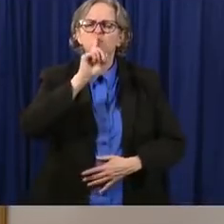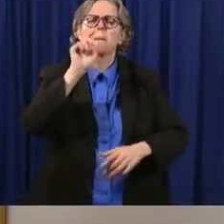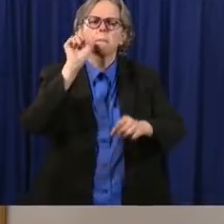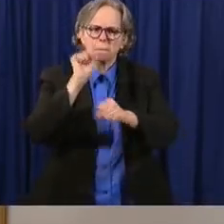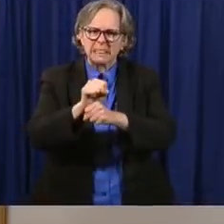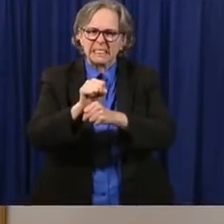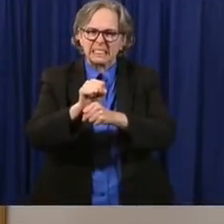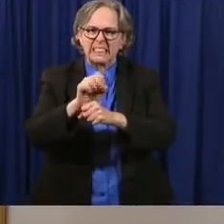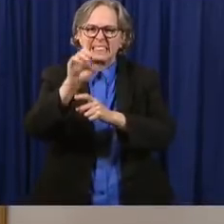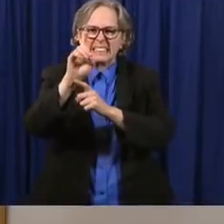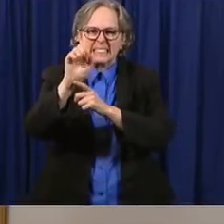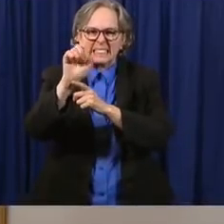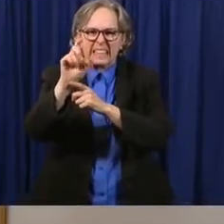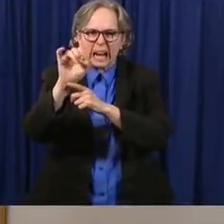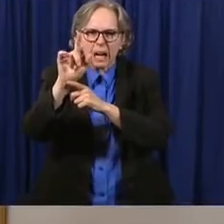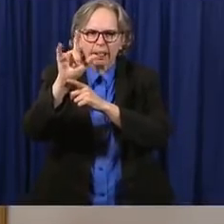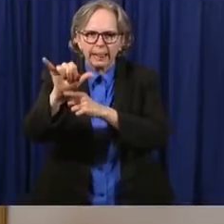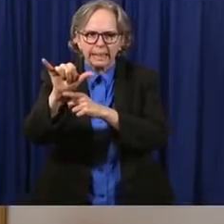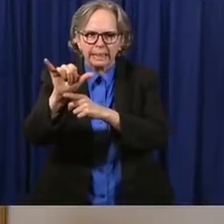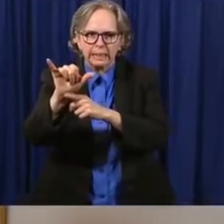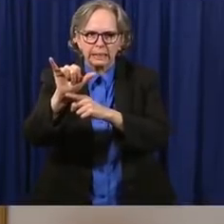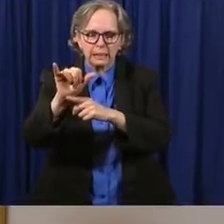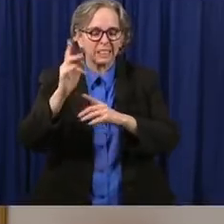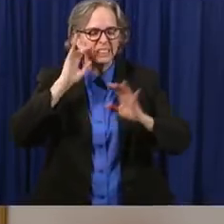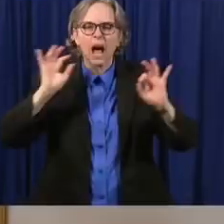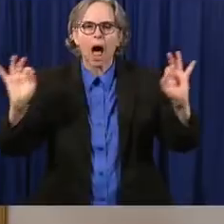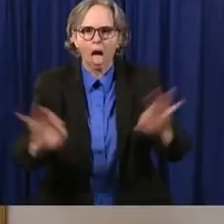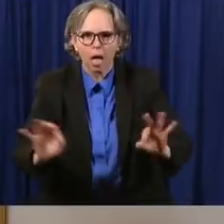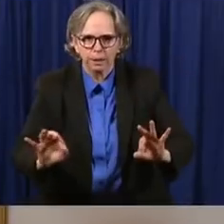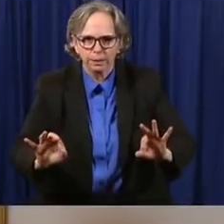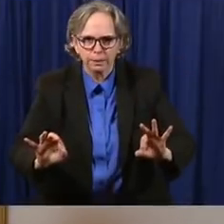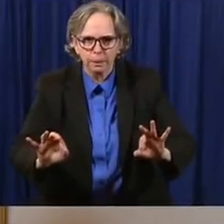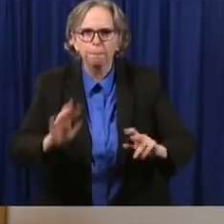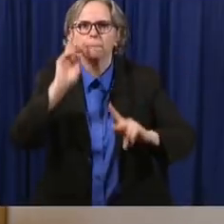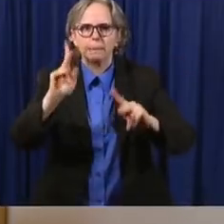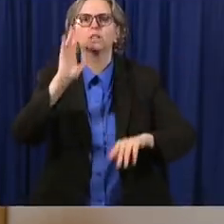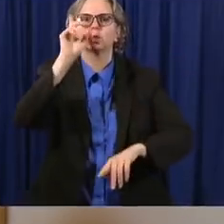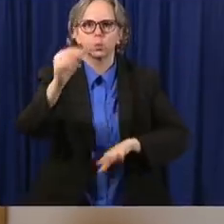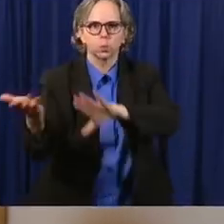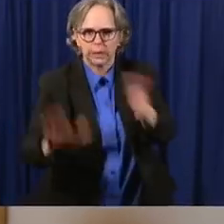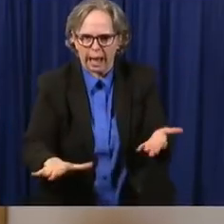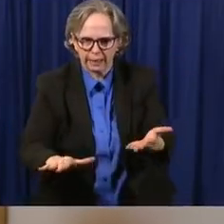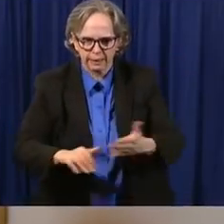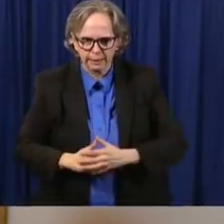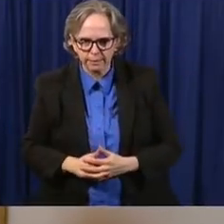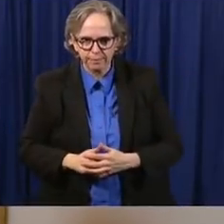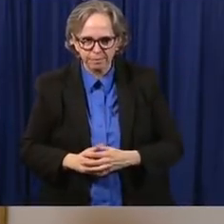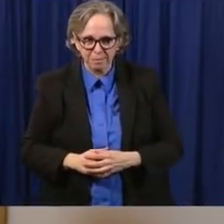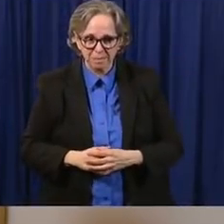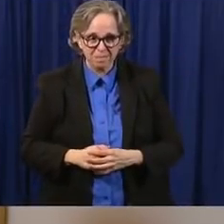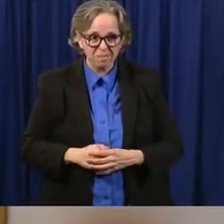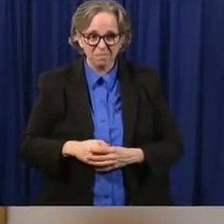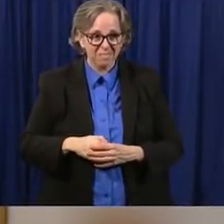not a game. This is not something that, I woke up someday and decided I'm going